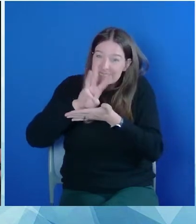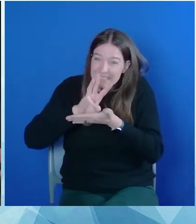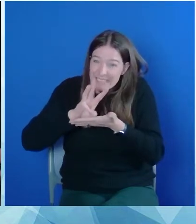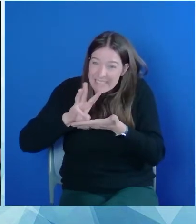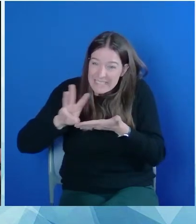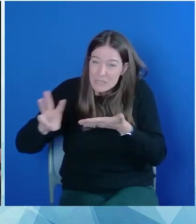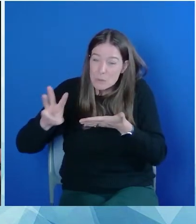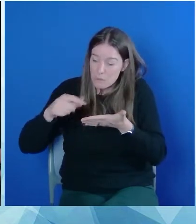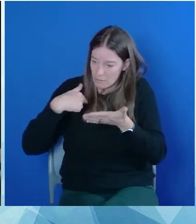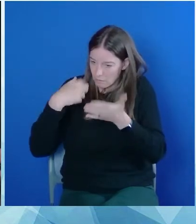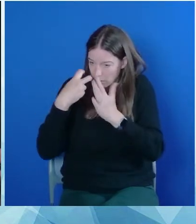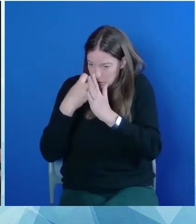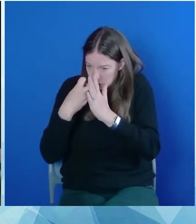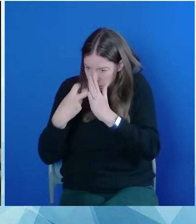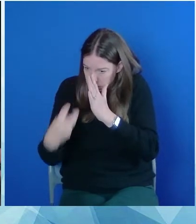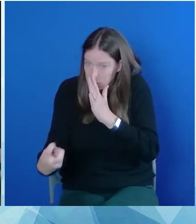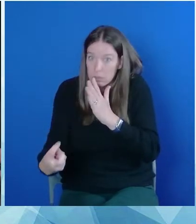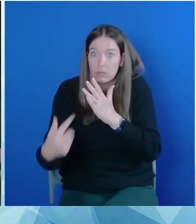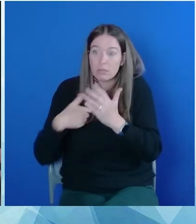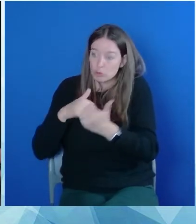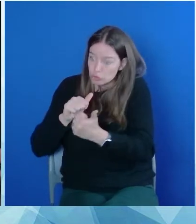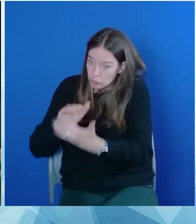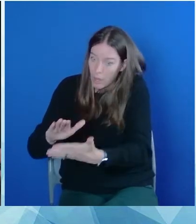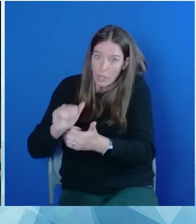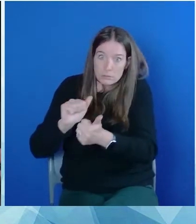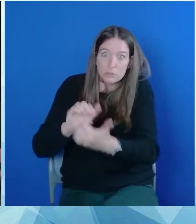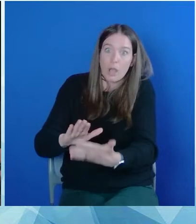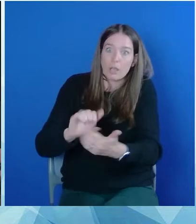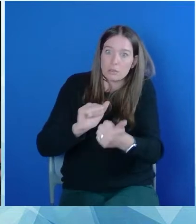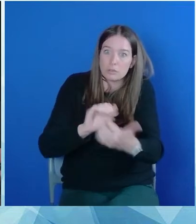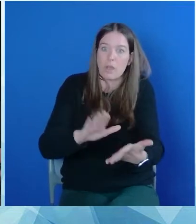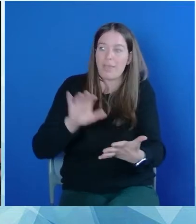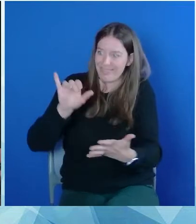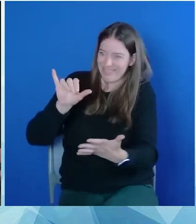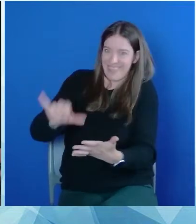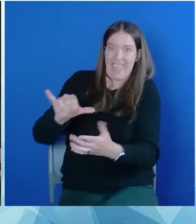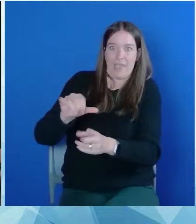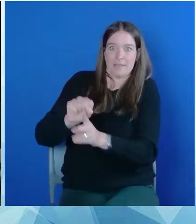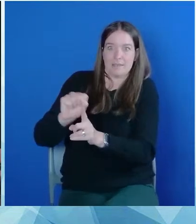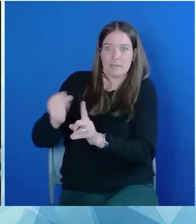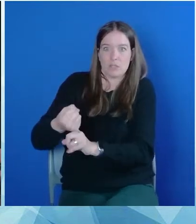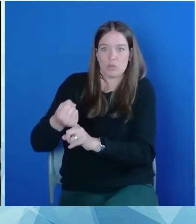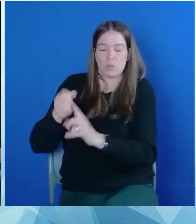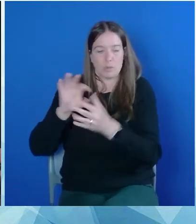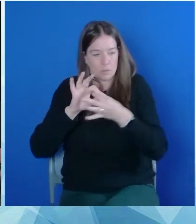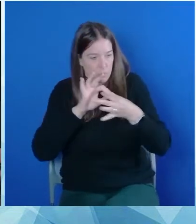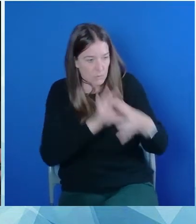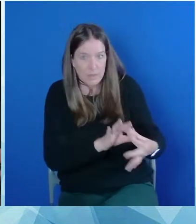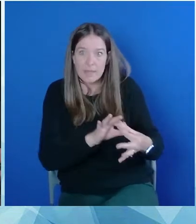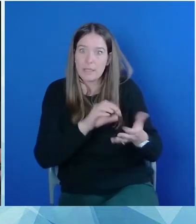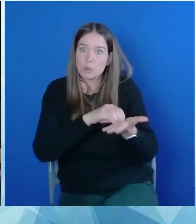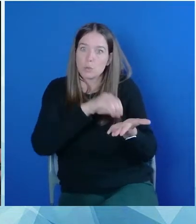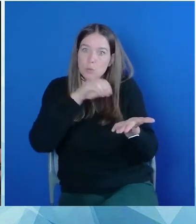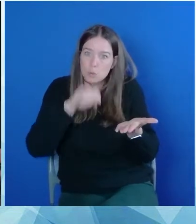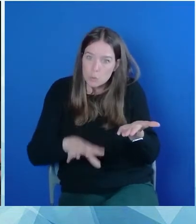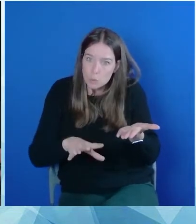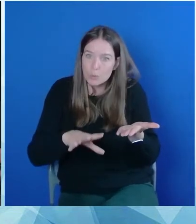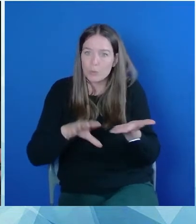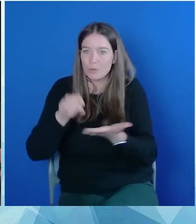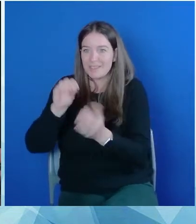those 6 weeks was address that blow up related to the student and the teacher.